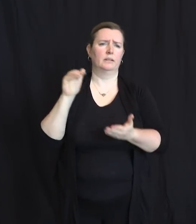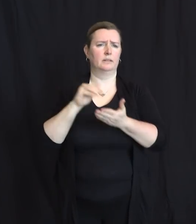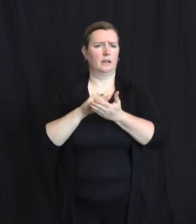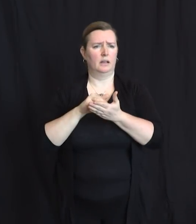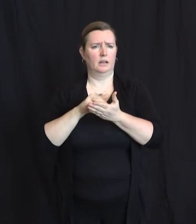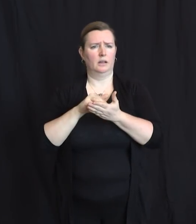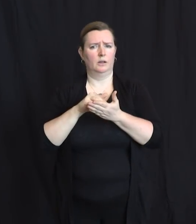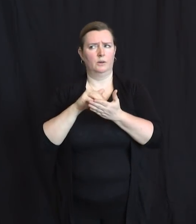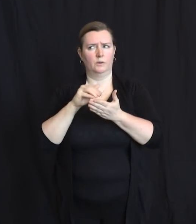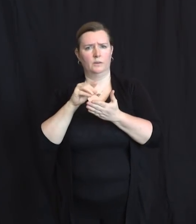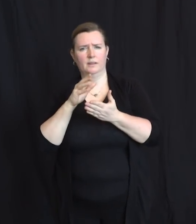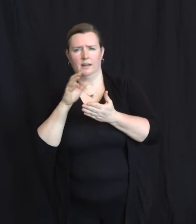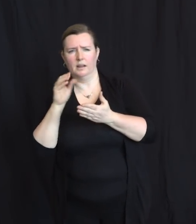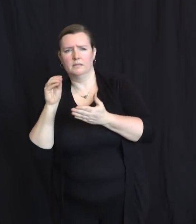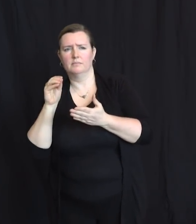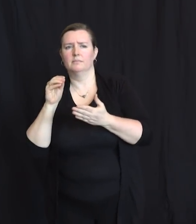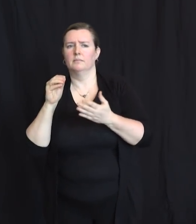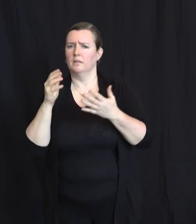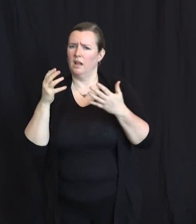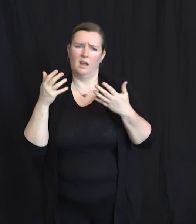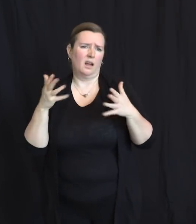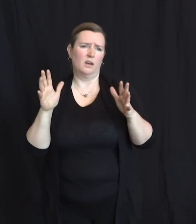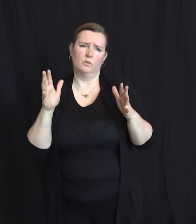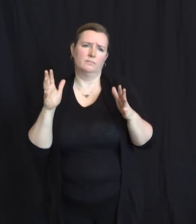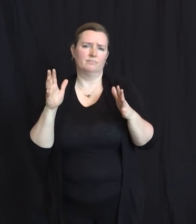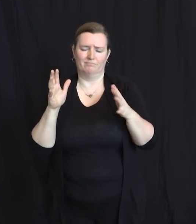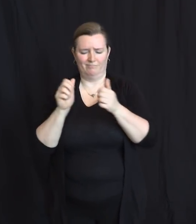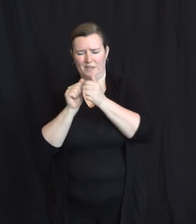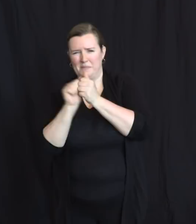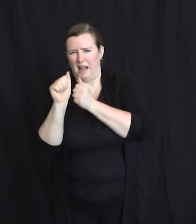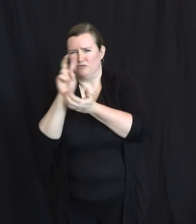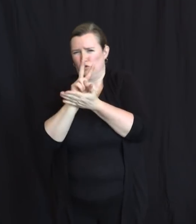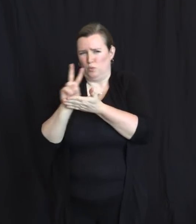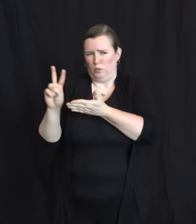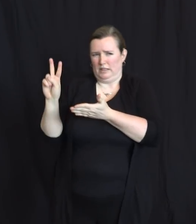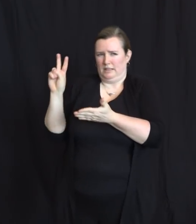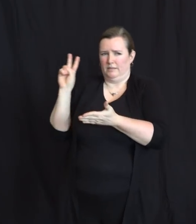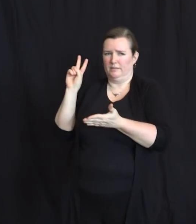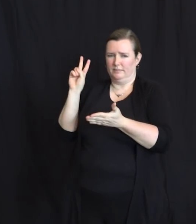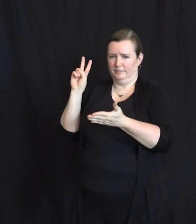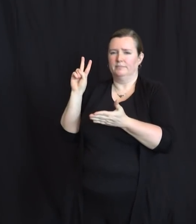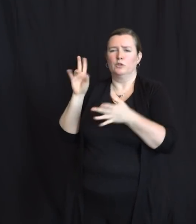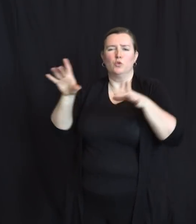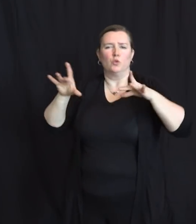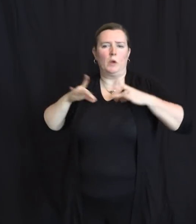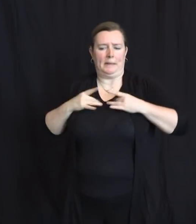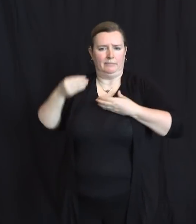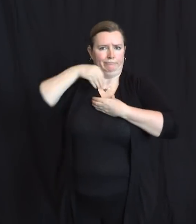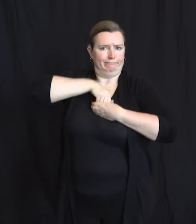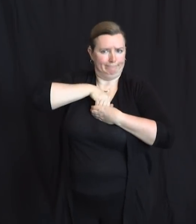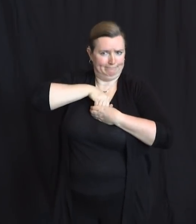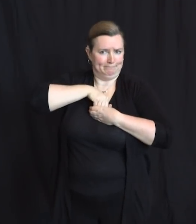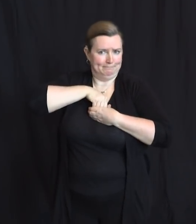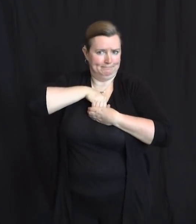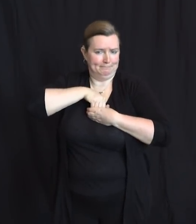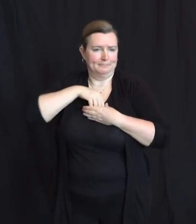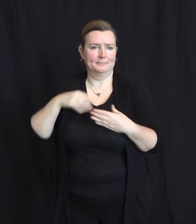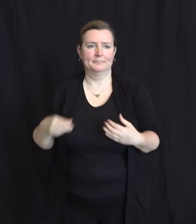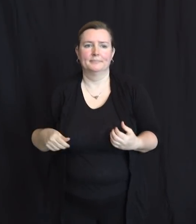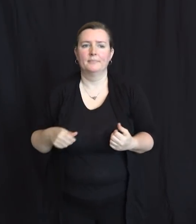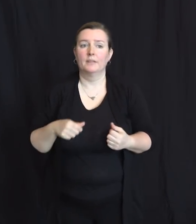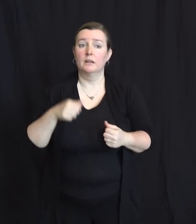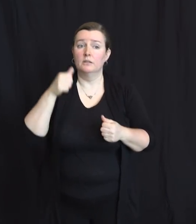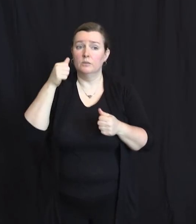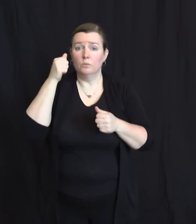exited the 2-week incubation window. So even as we prepare for tomorrow, let's remember that there are tens of thousands